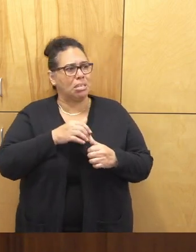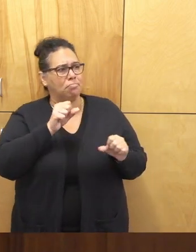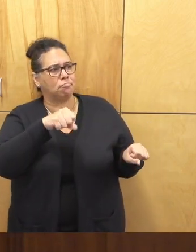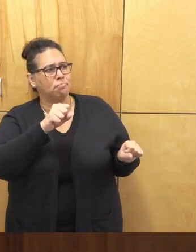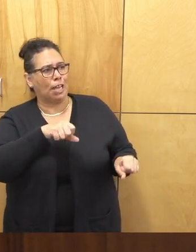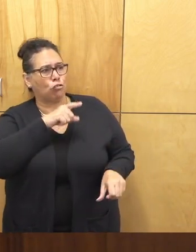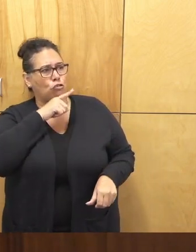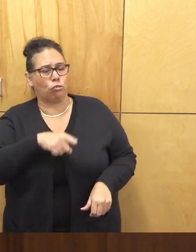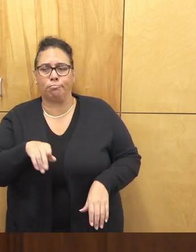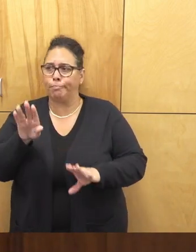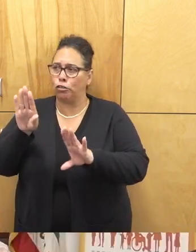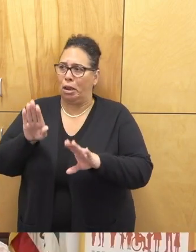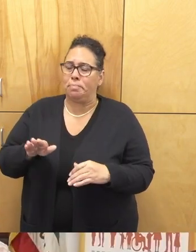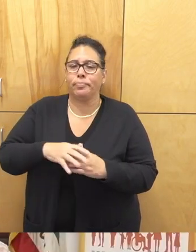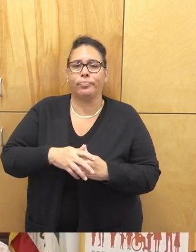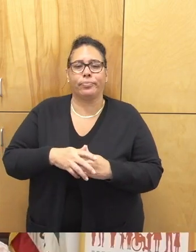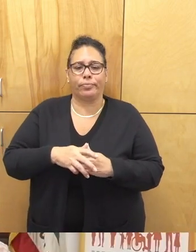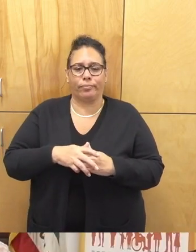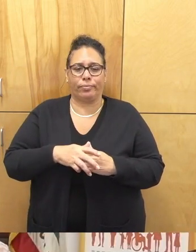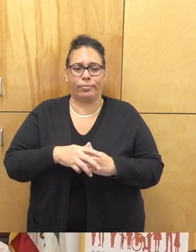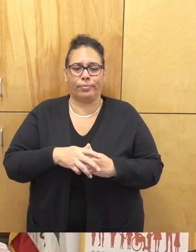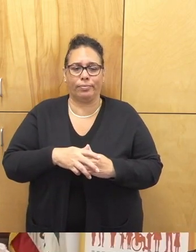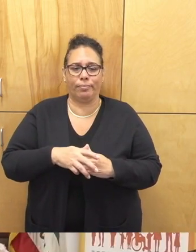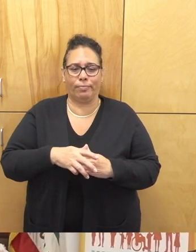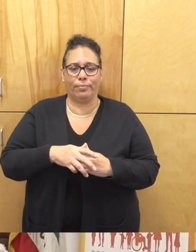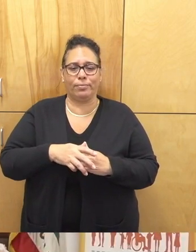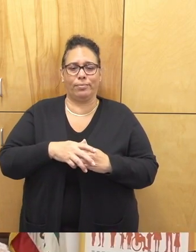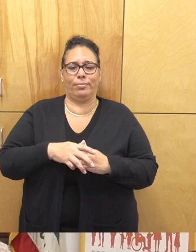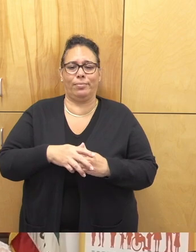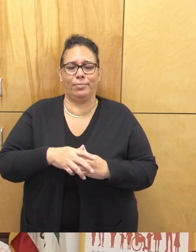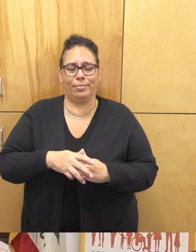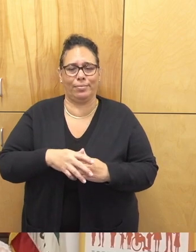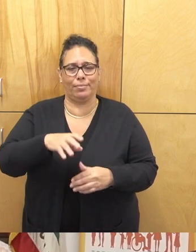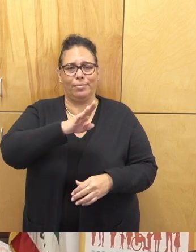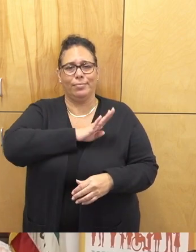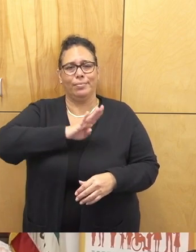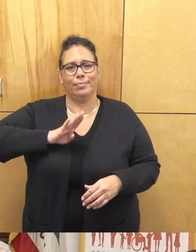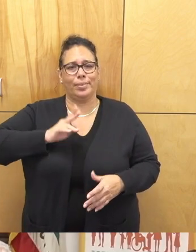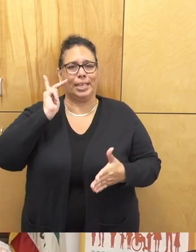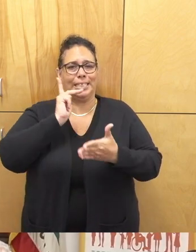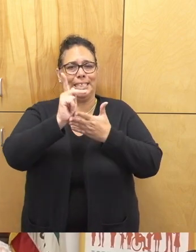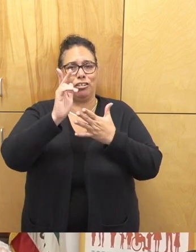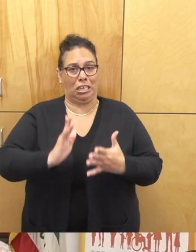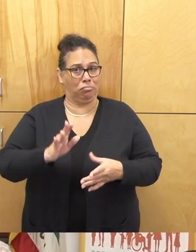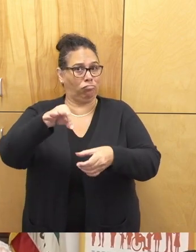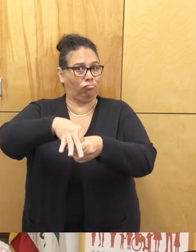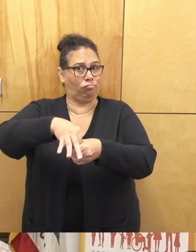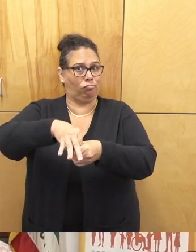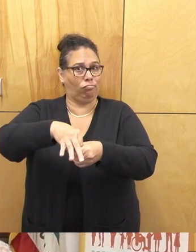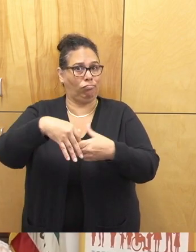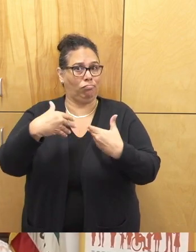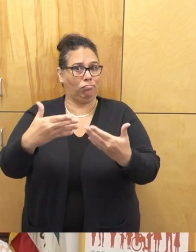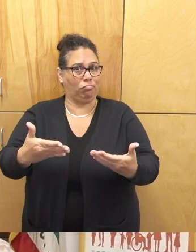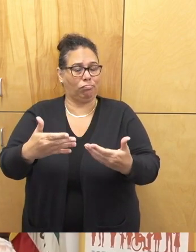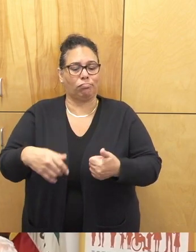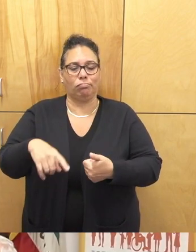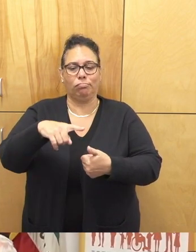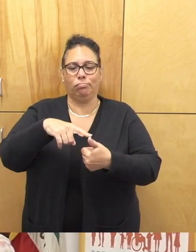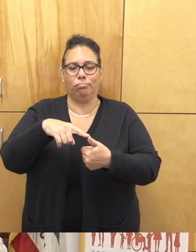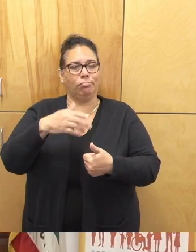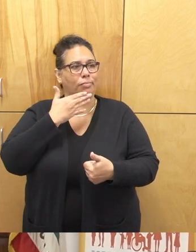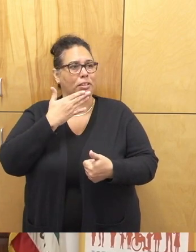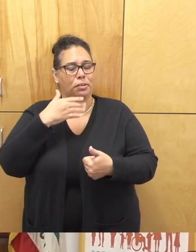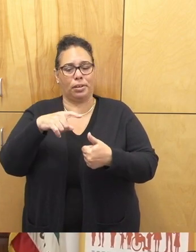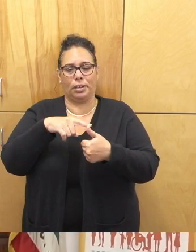Any further discussion? Then I'll have our board secretary take a roll call vote. Thank